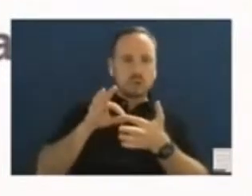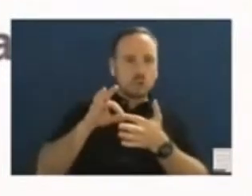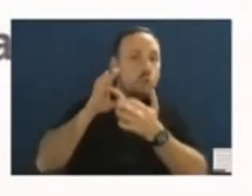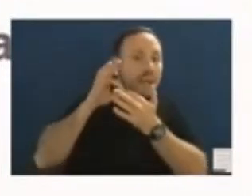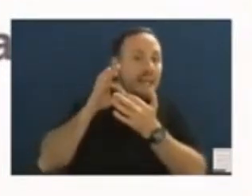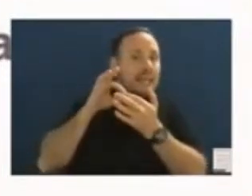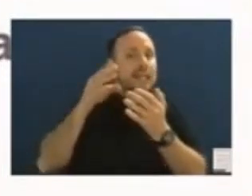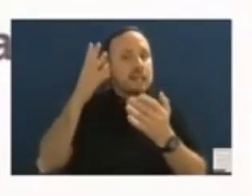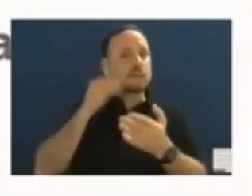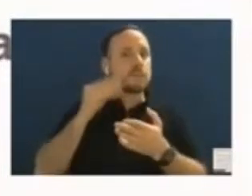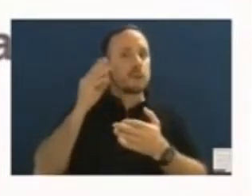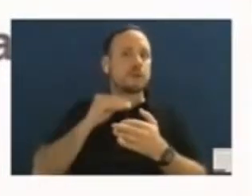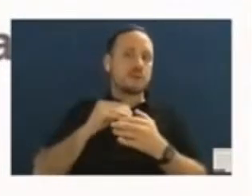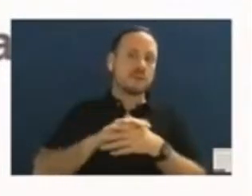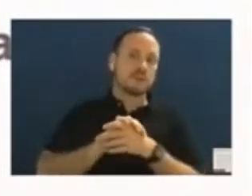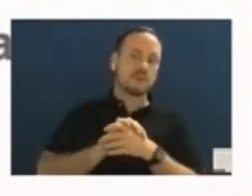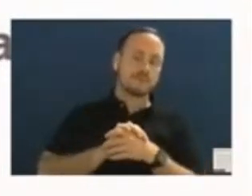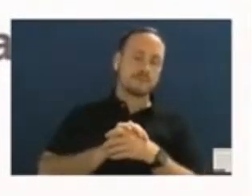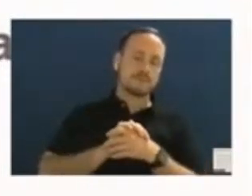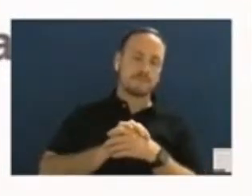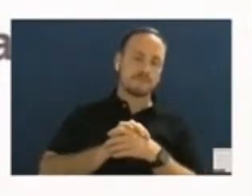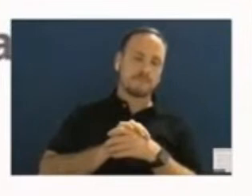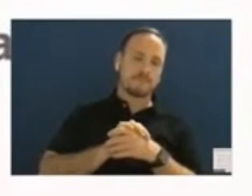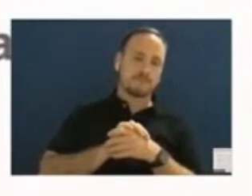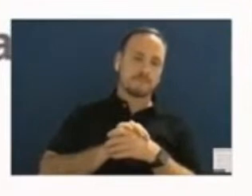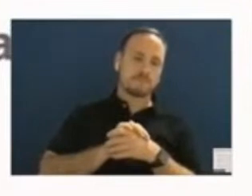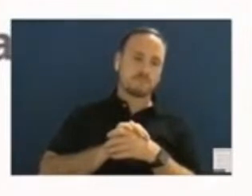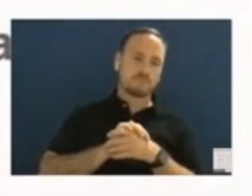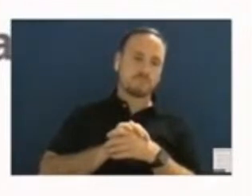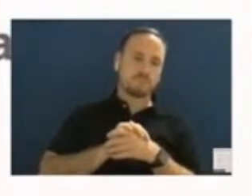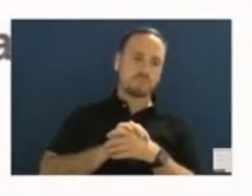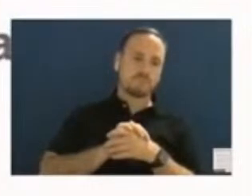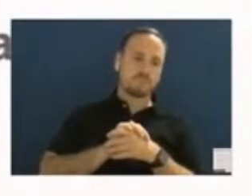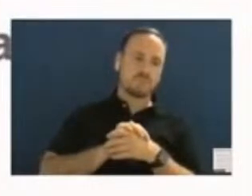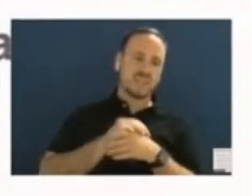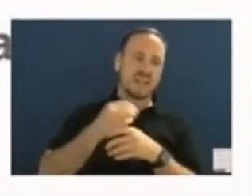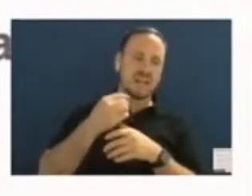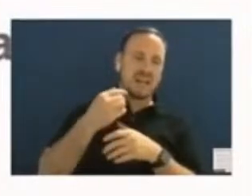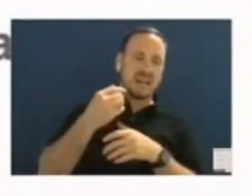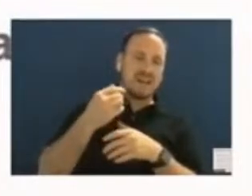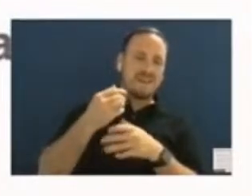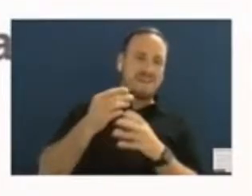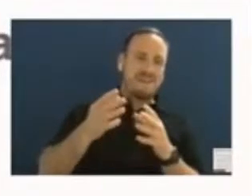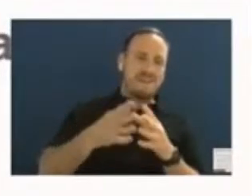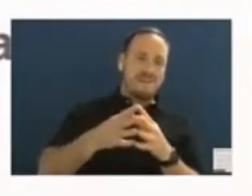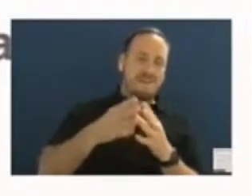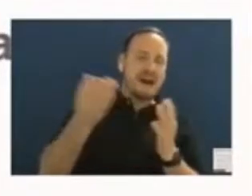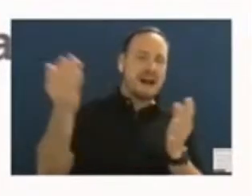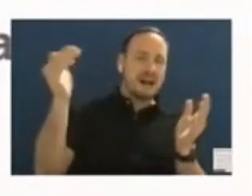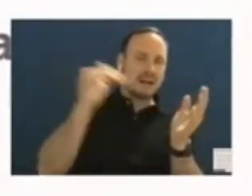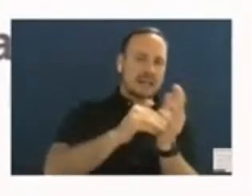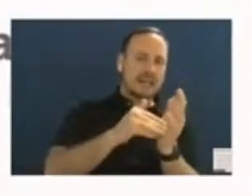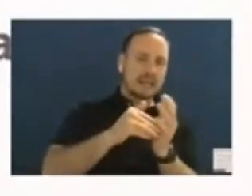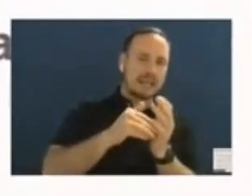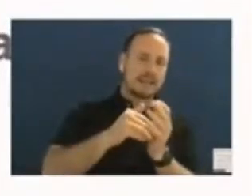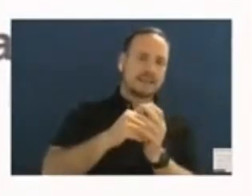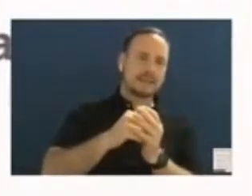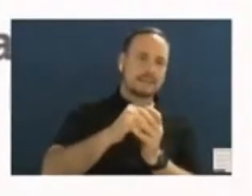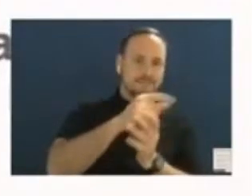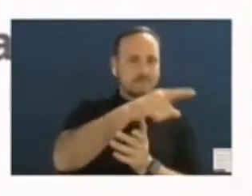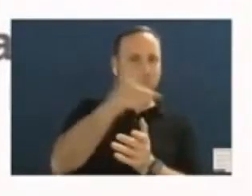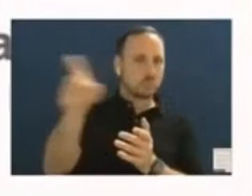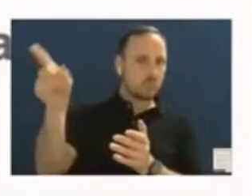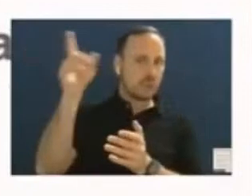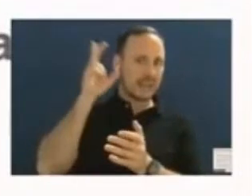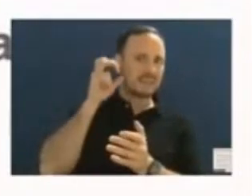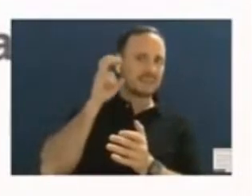terms of live instruction. But I would share with you, and I just want to reiterate, because I know many of our teachers and principals, as well as our families, are listening,